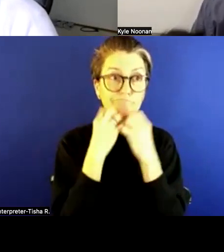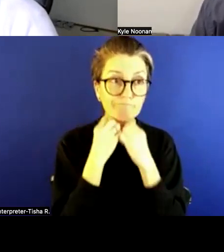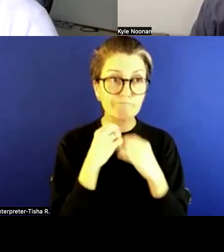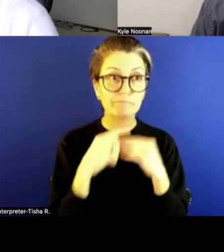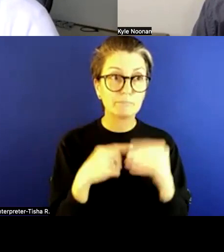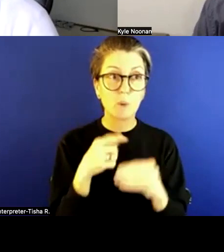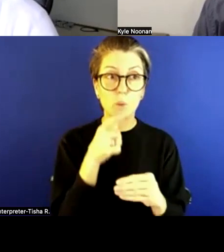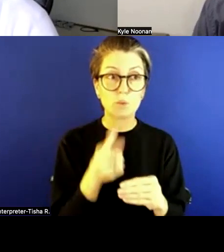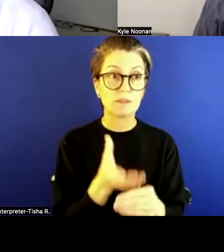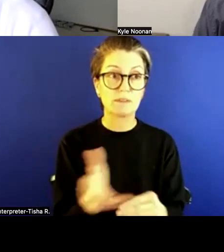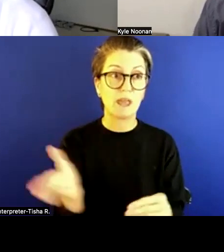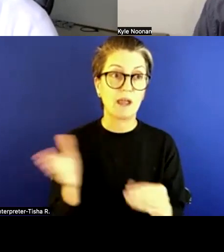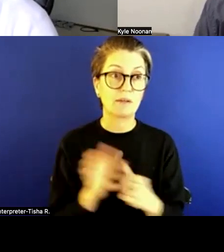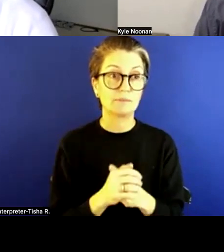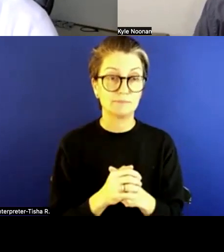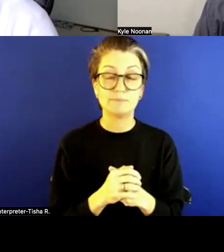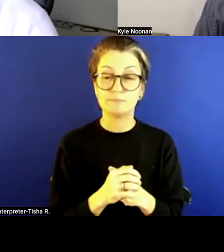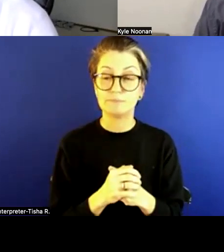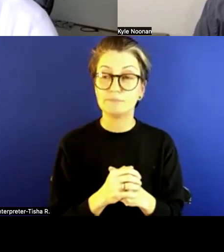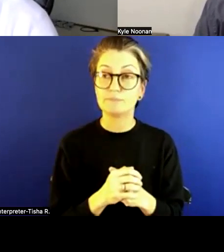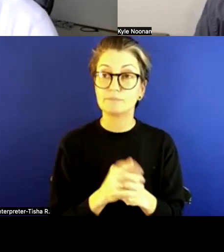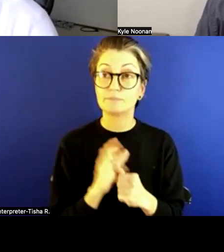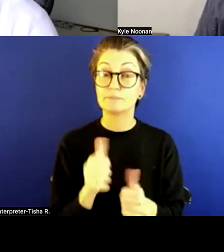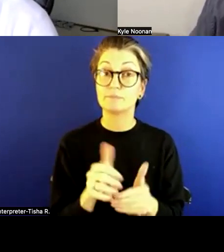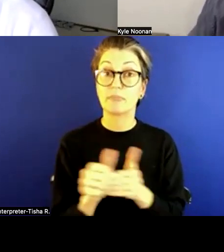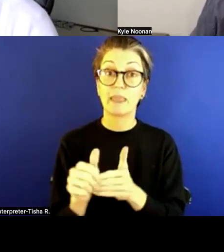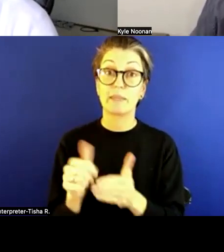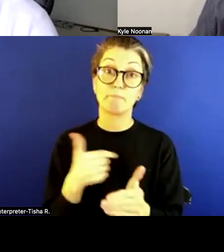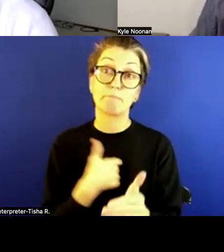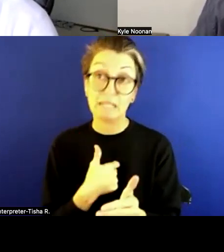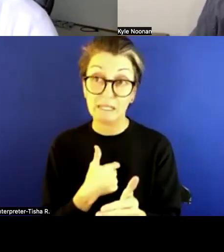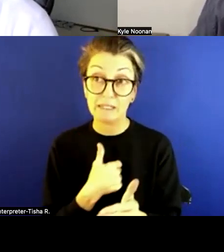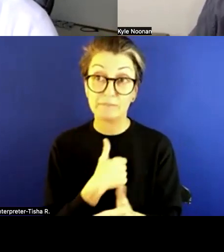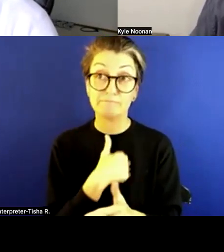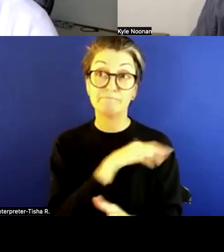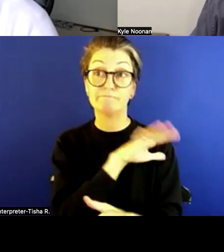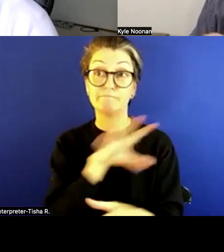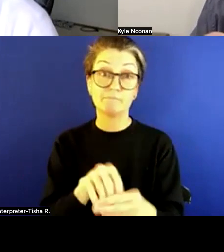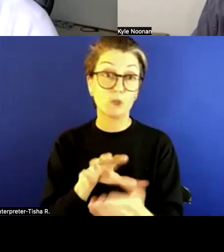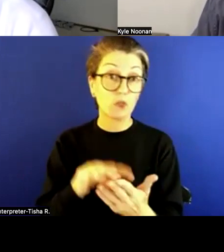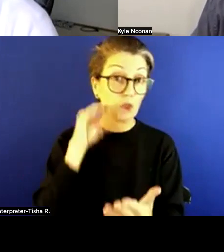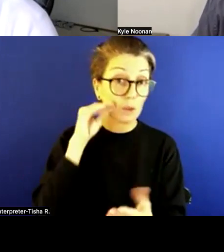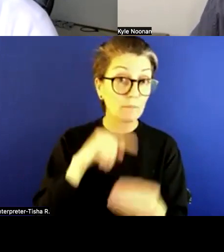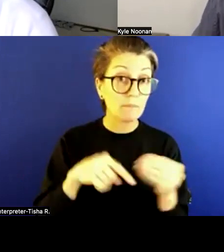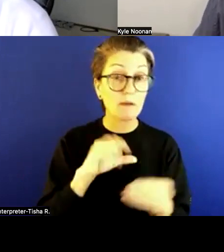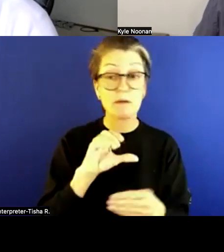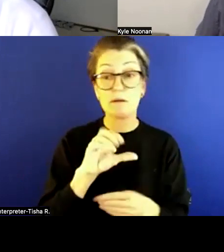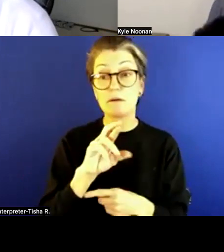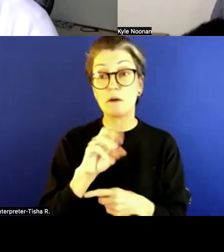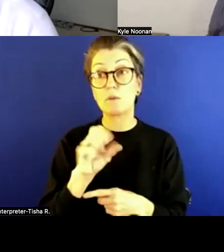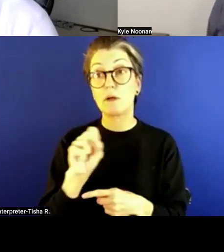day. So that led me to getting into learning about CrossFit, learning how to train CrossFit.